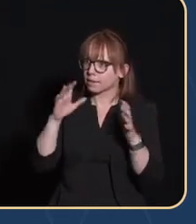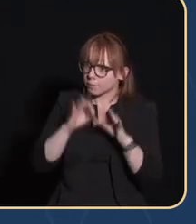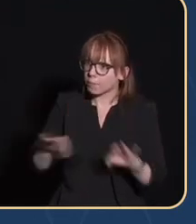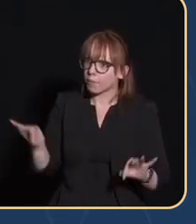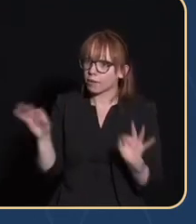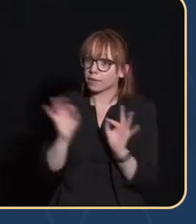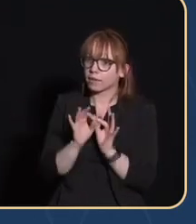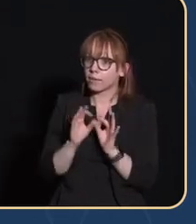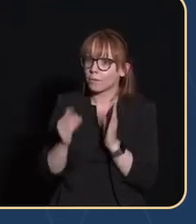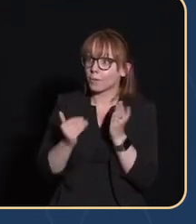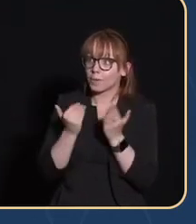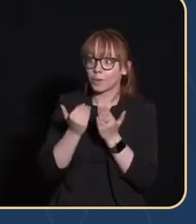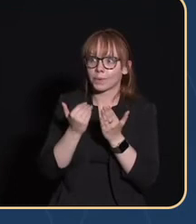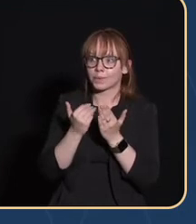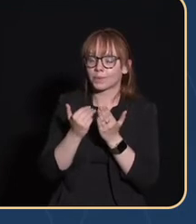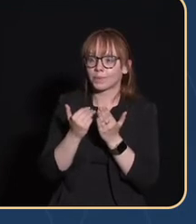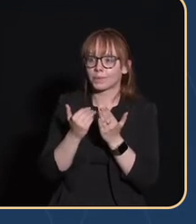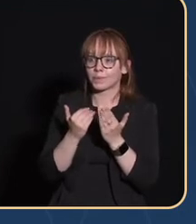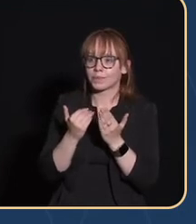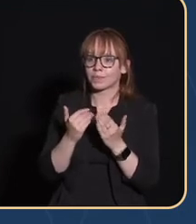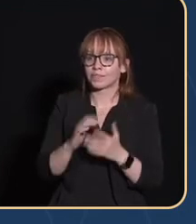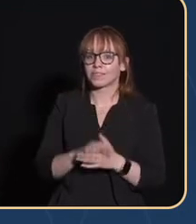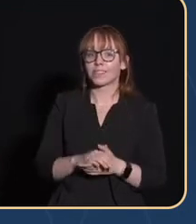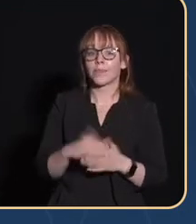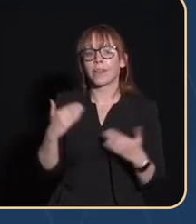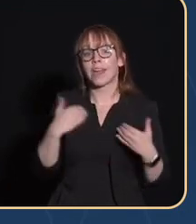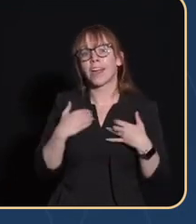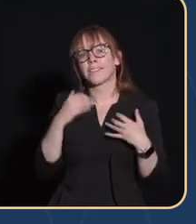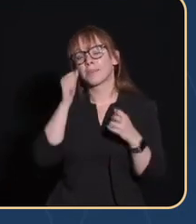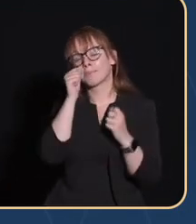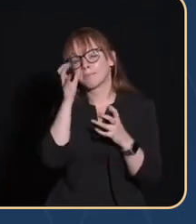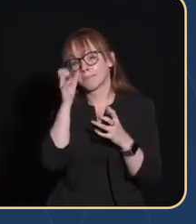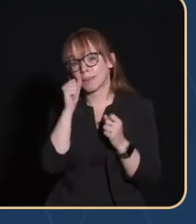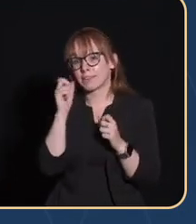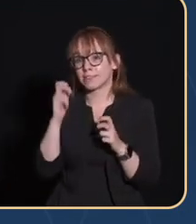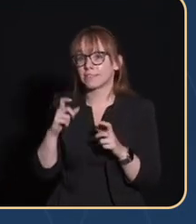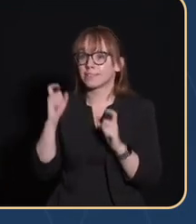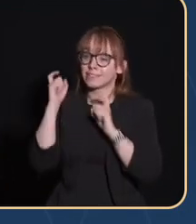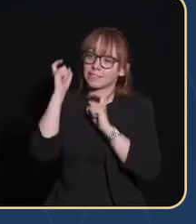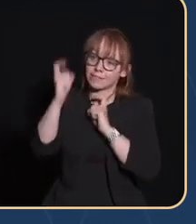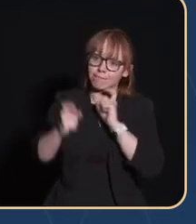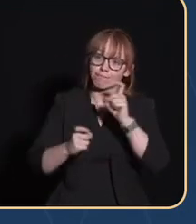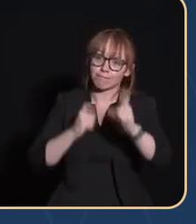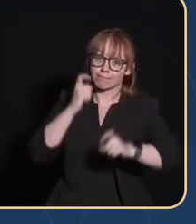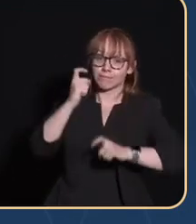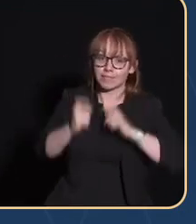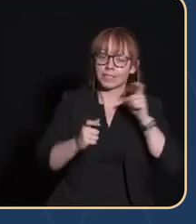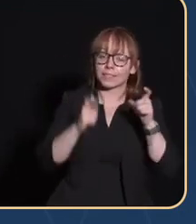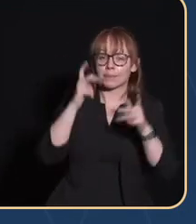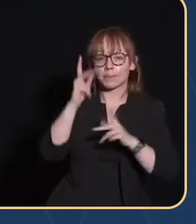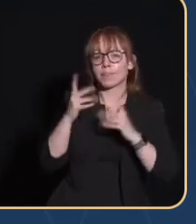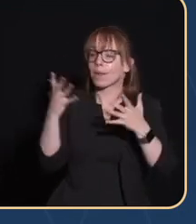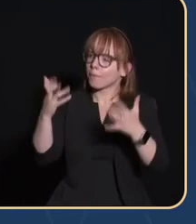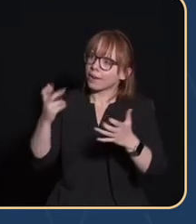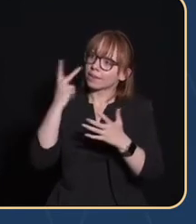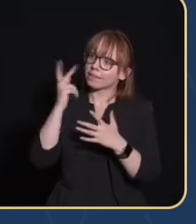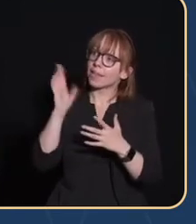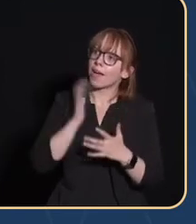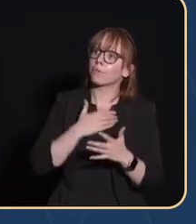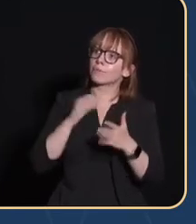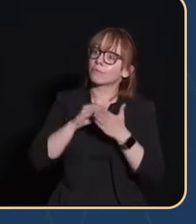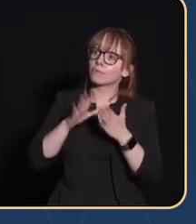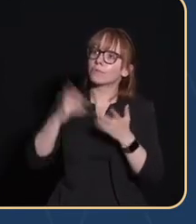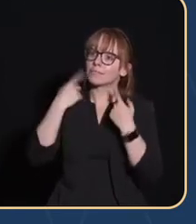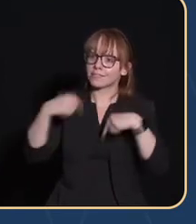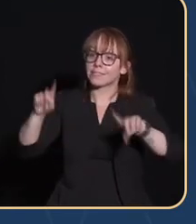$75,000. We'll get there. We have such wonderful, kind, and thoughtful donors in this community that want to see our students succeed, and I'm confident